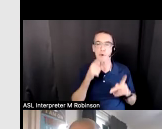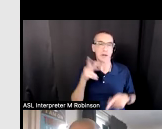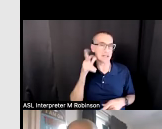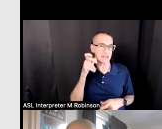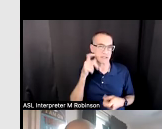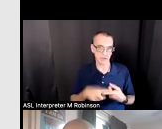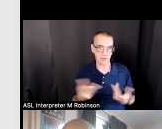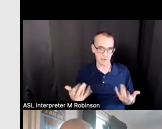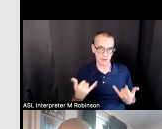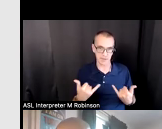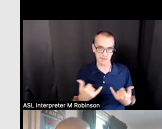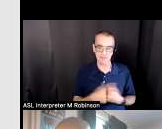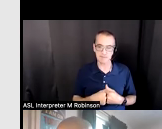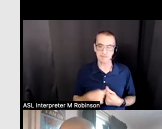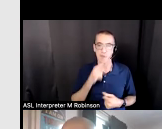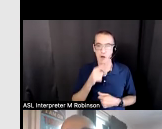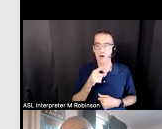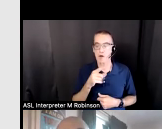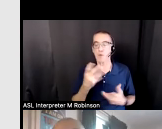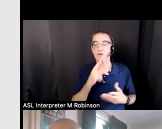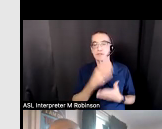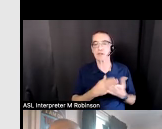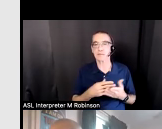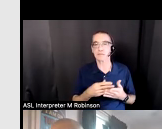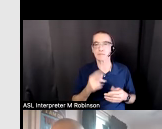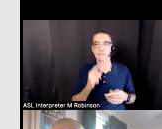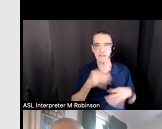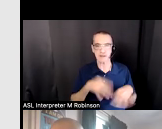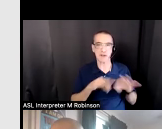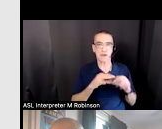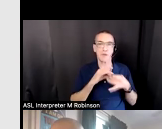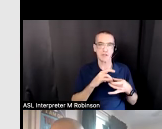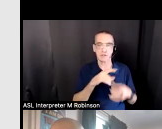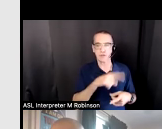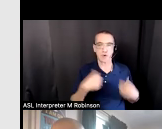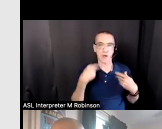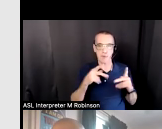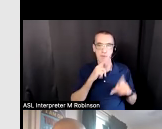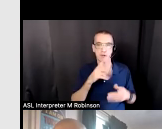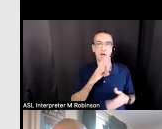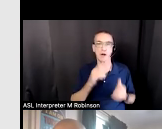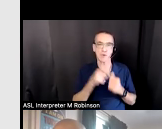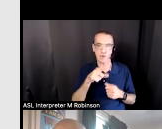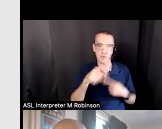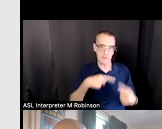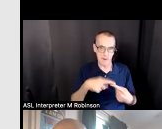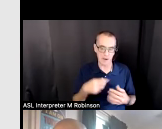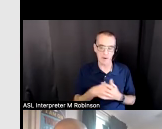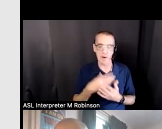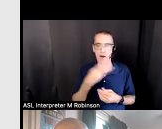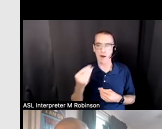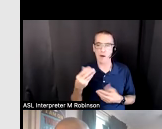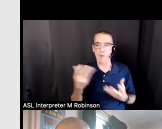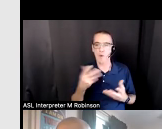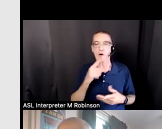to? What are some significant relationships that your young people are talking with you about? And what